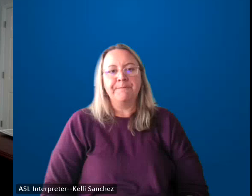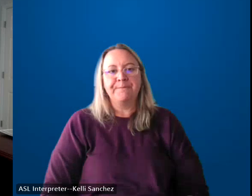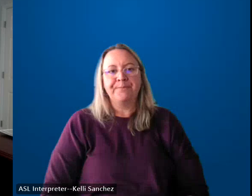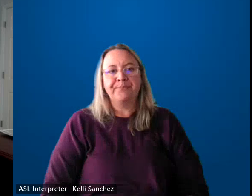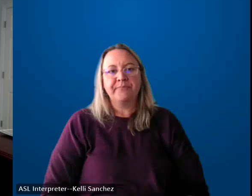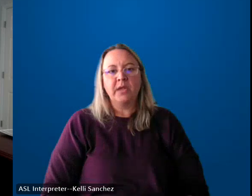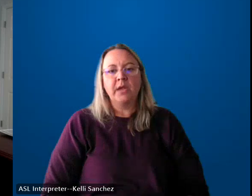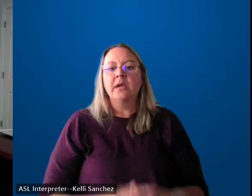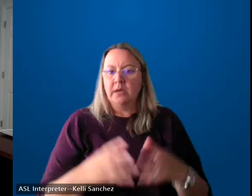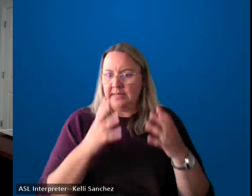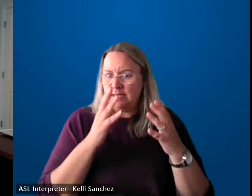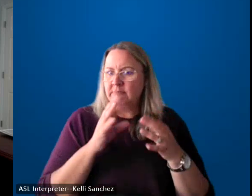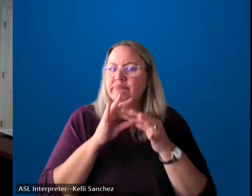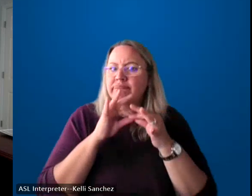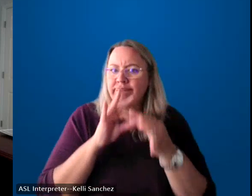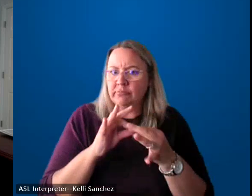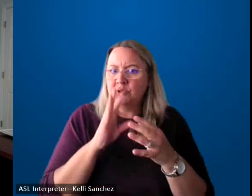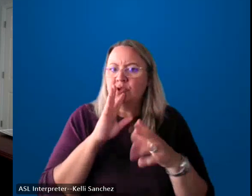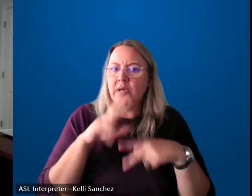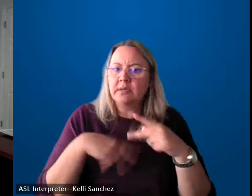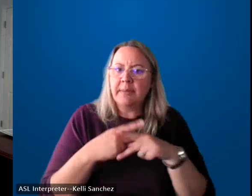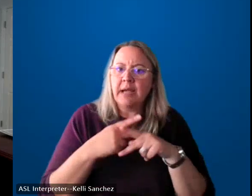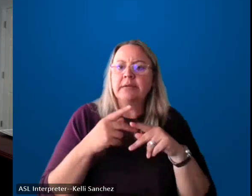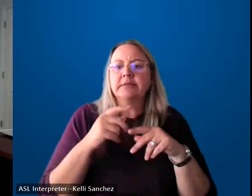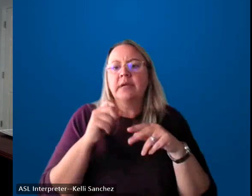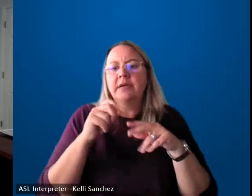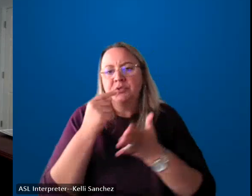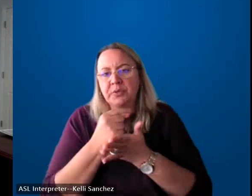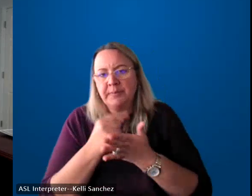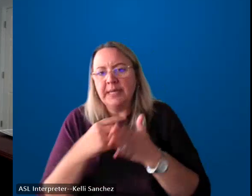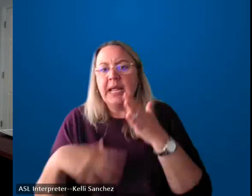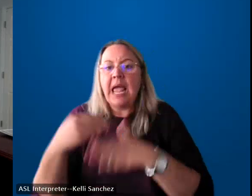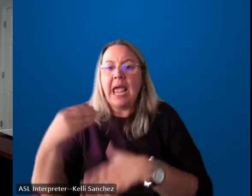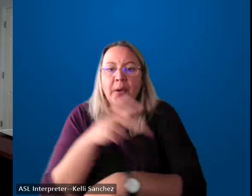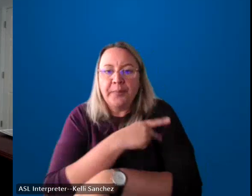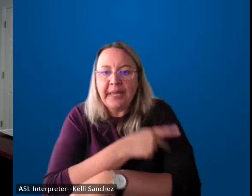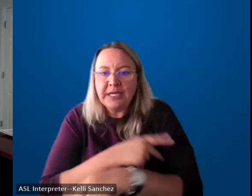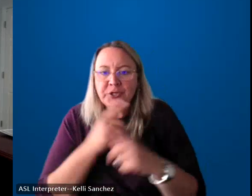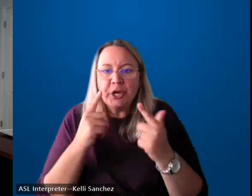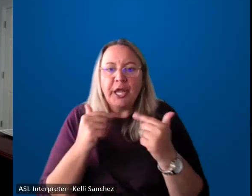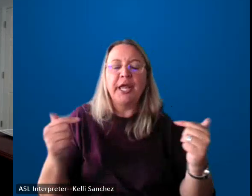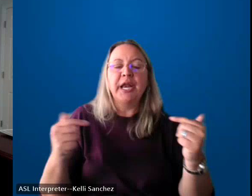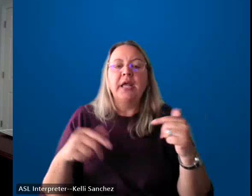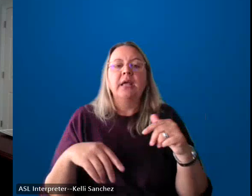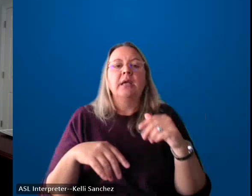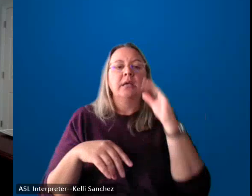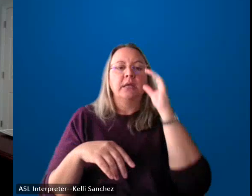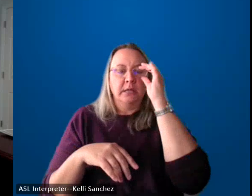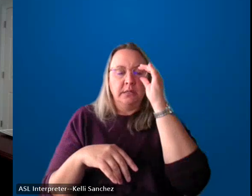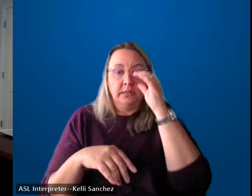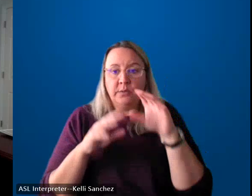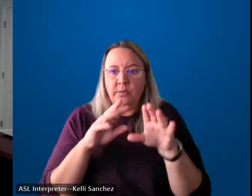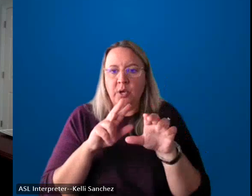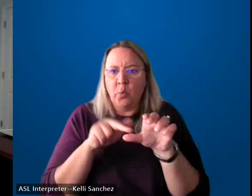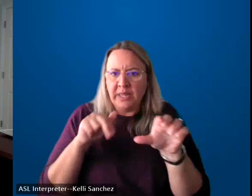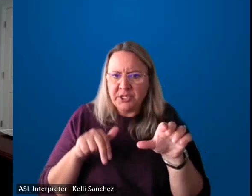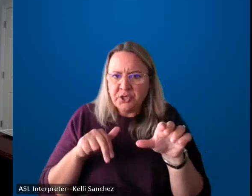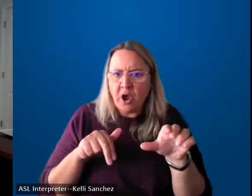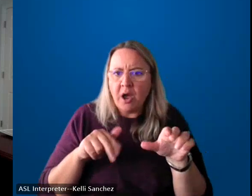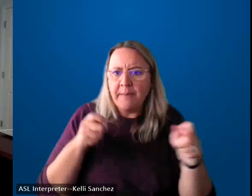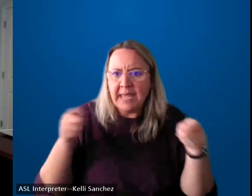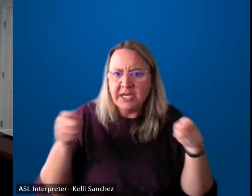of treatment that we've got on this list to talk about, kind of outpatient treatment, um, withdrawal management or detox,